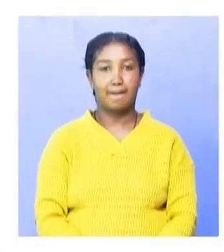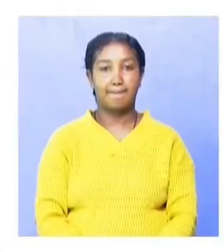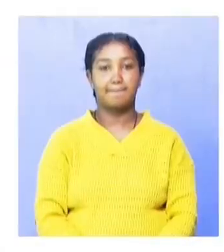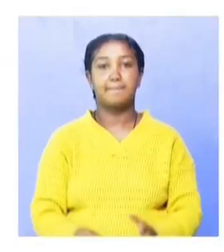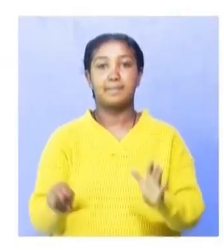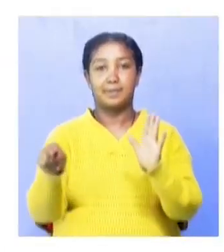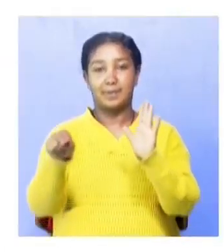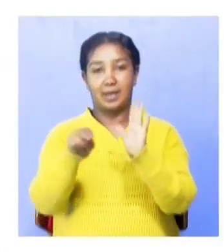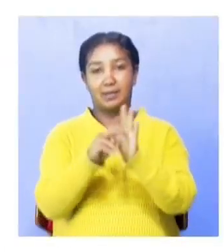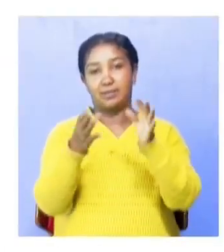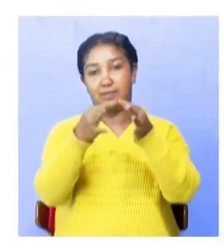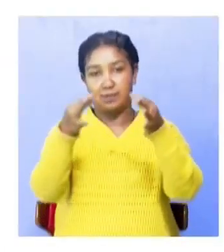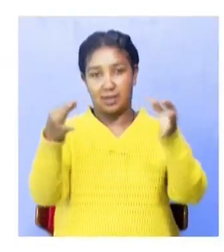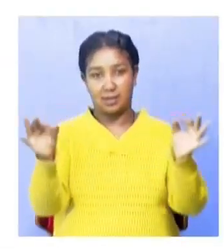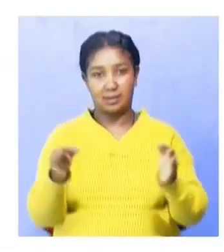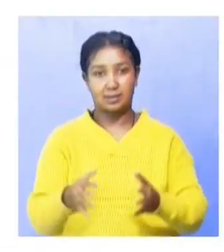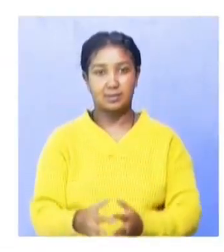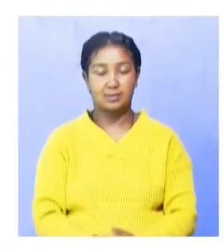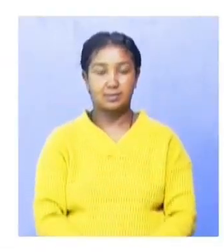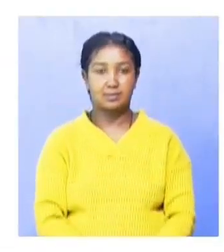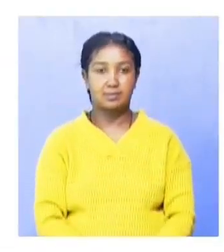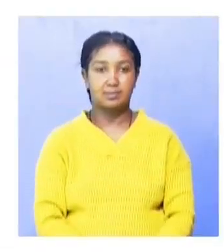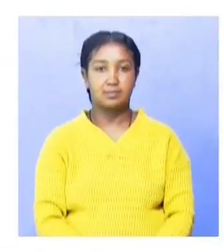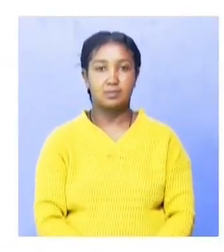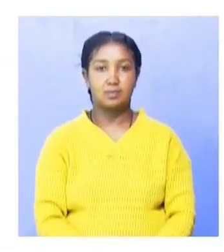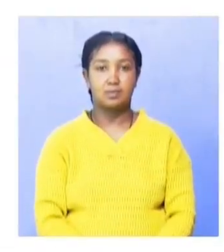Negative sentence.